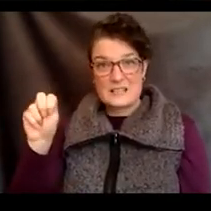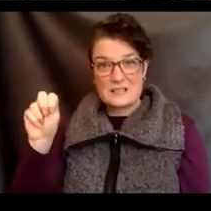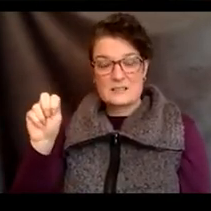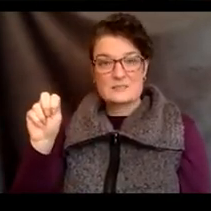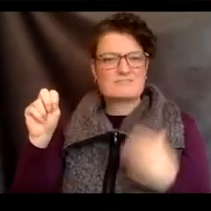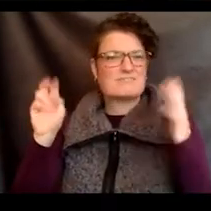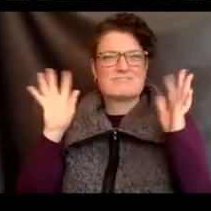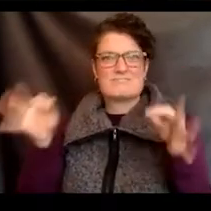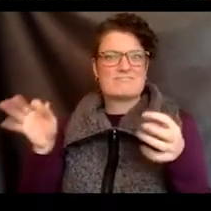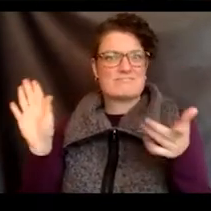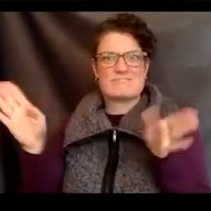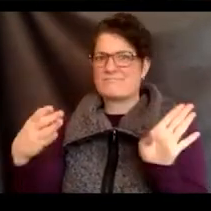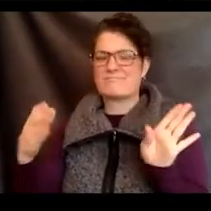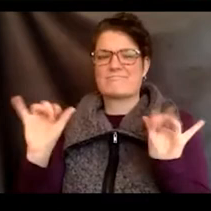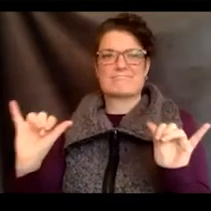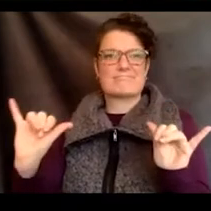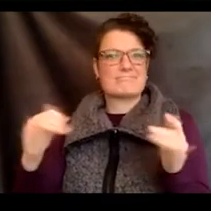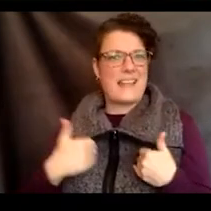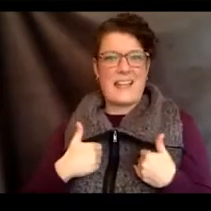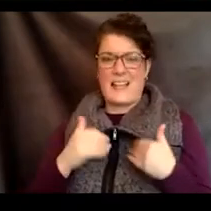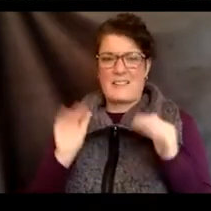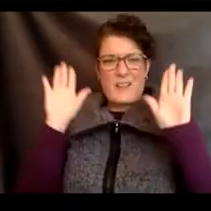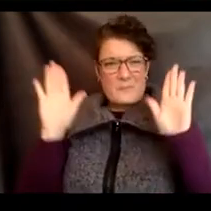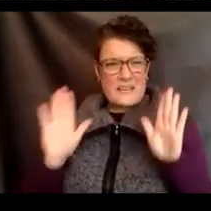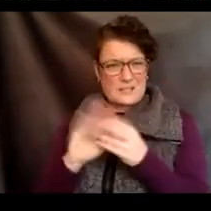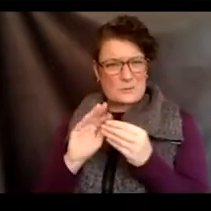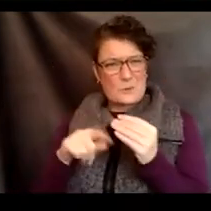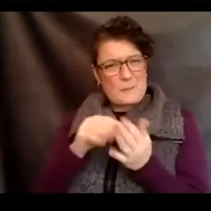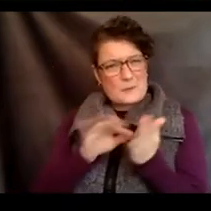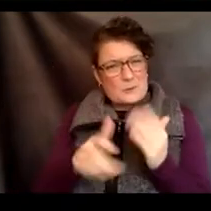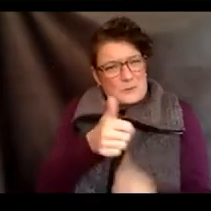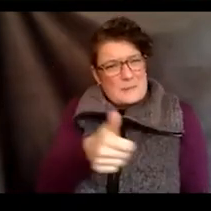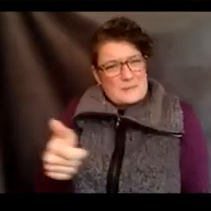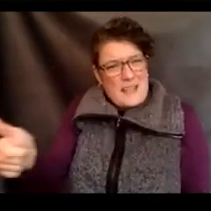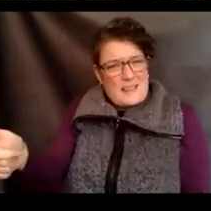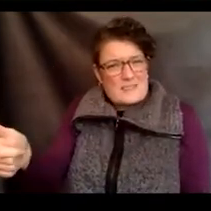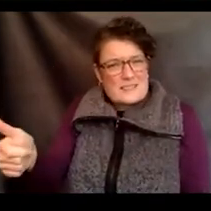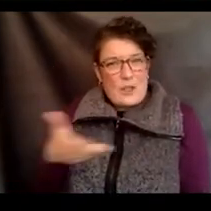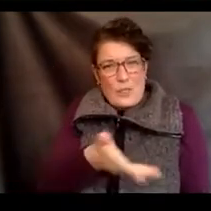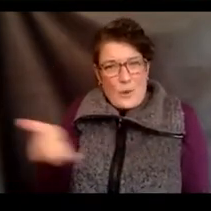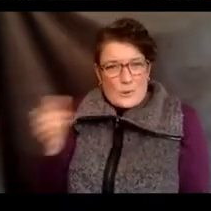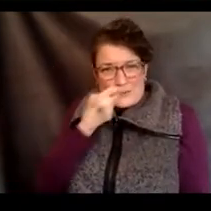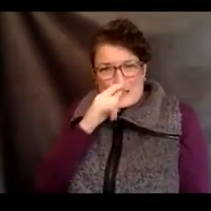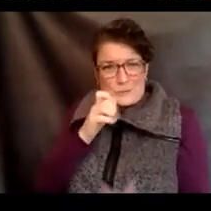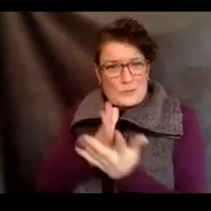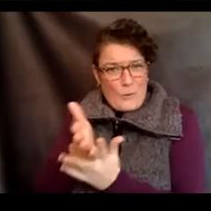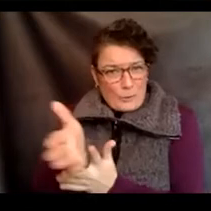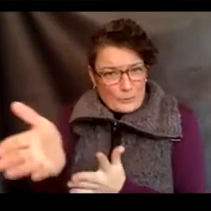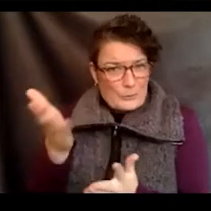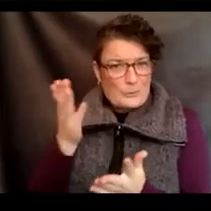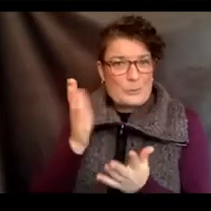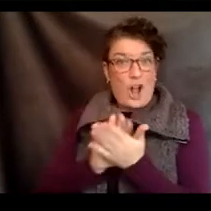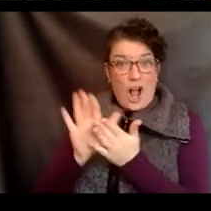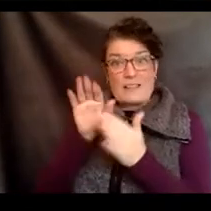course and realize that there was this incredible story about the students themselves. You know, those are the kids that are going through it, going through the college